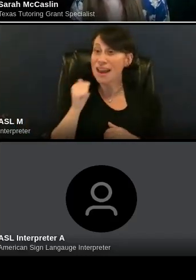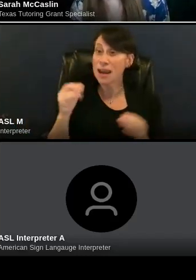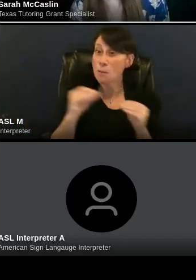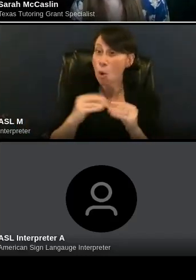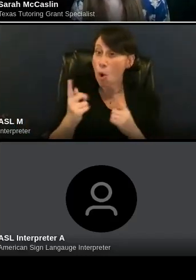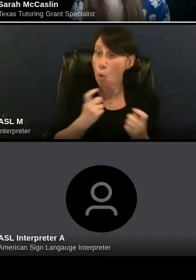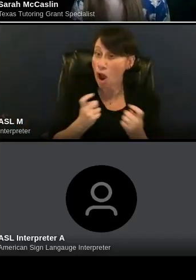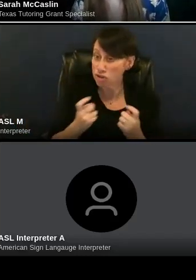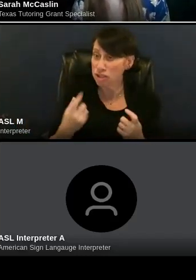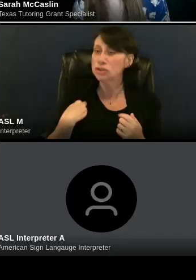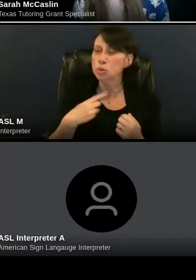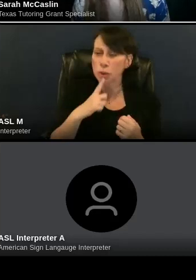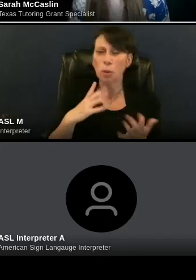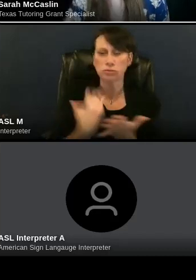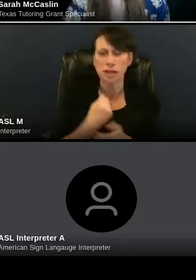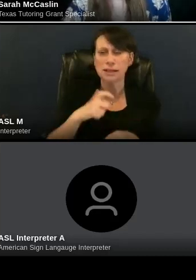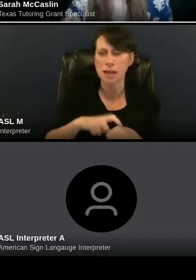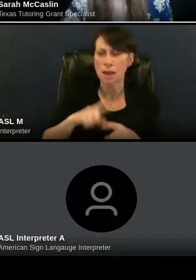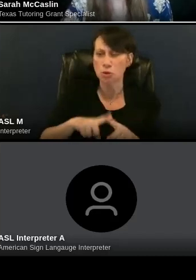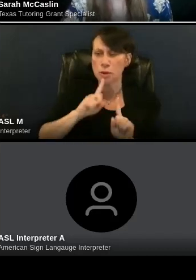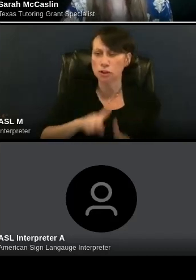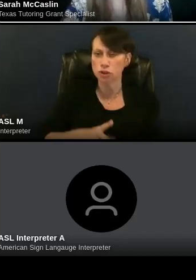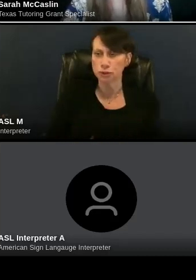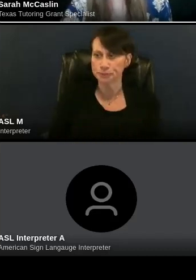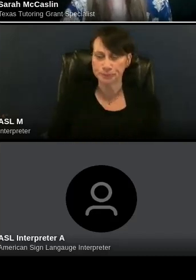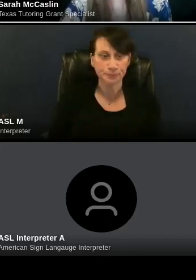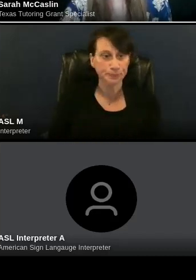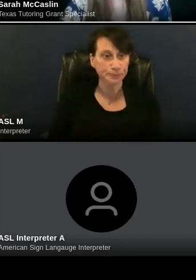that we take some time to address those as well.